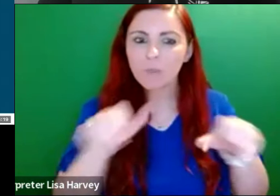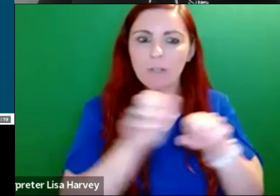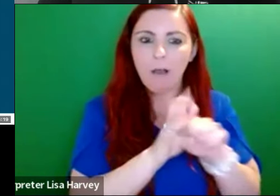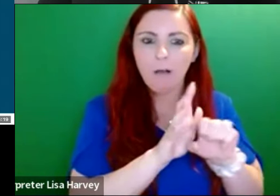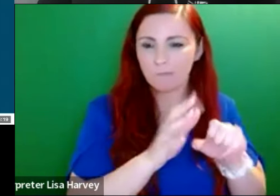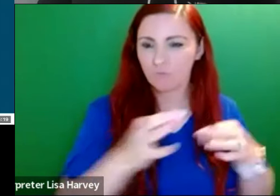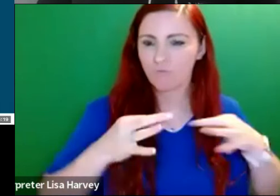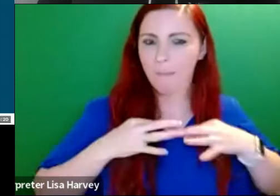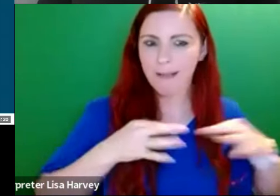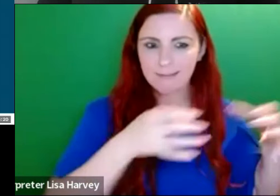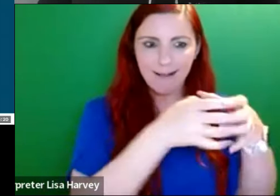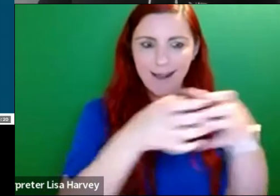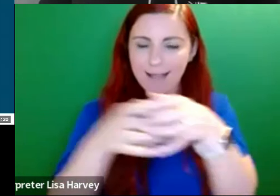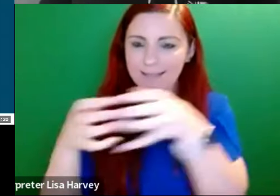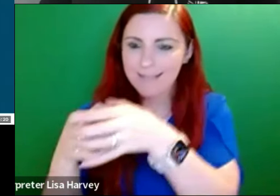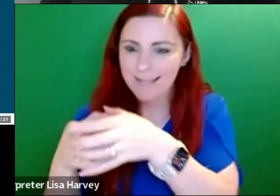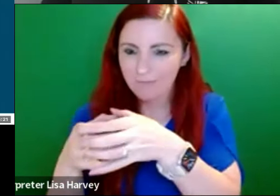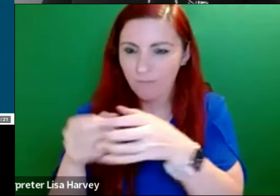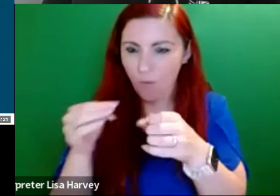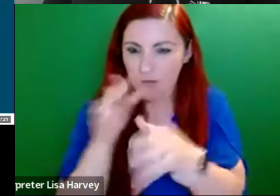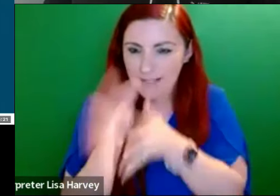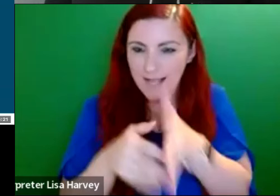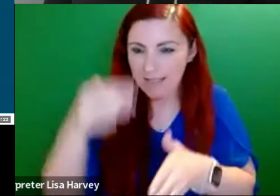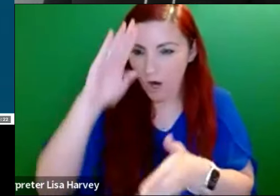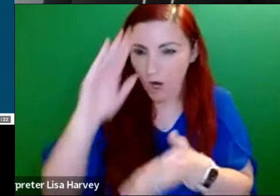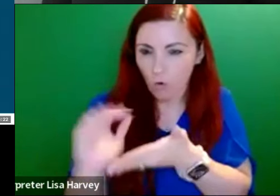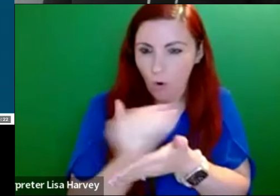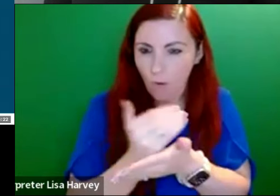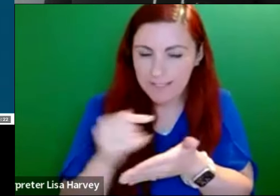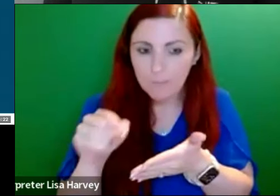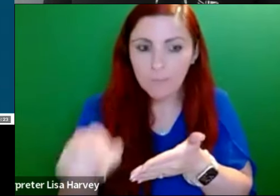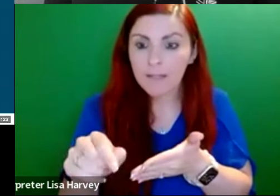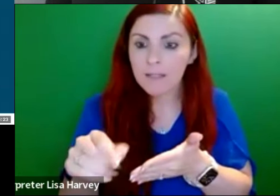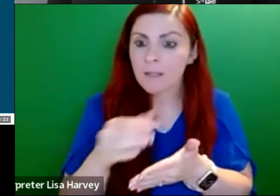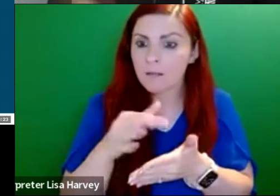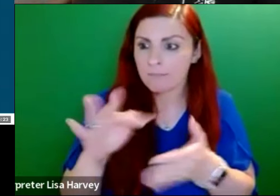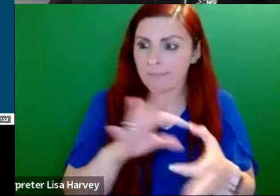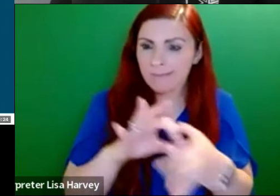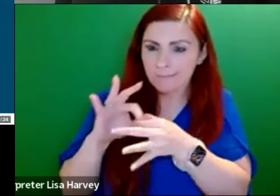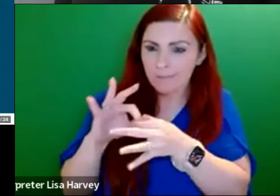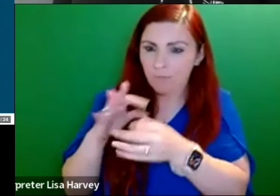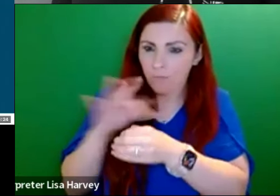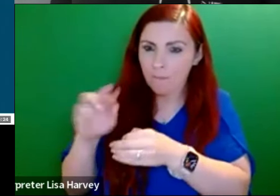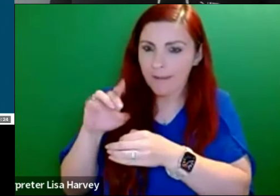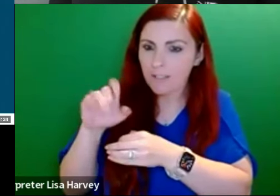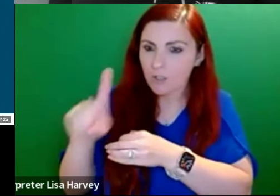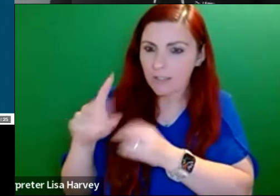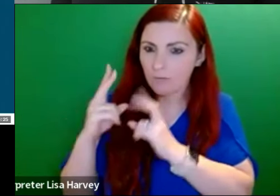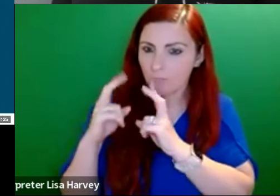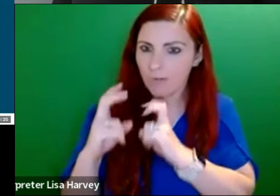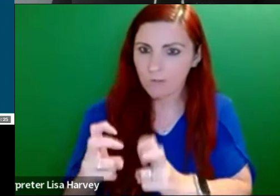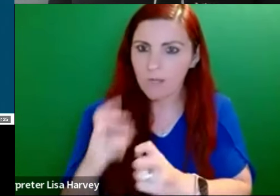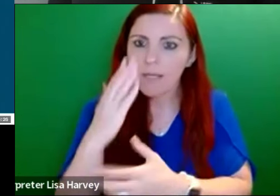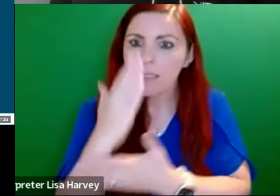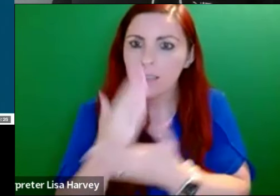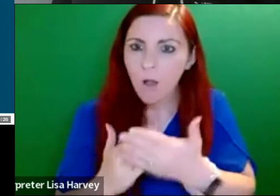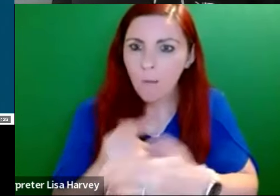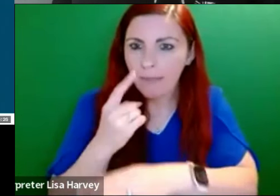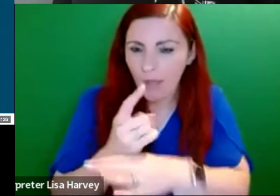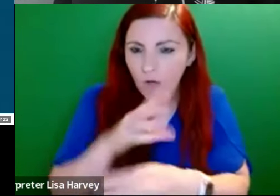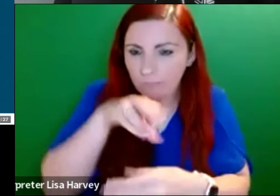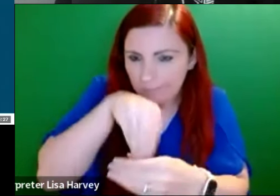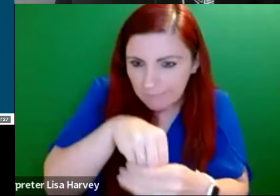some of the exploratory work from my PhD research. Some of it is in my PhD dissertation, but some of